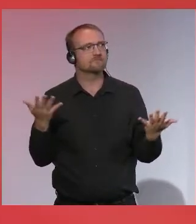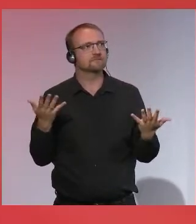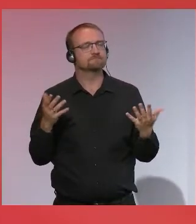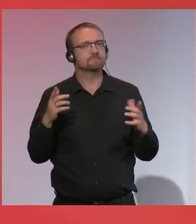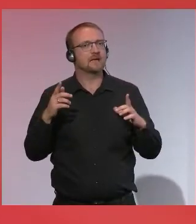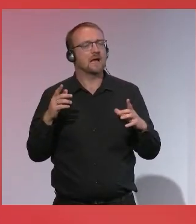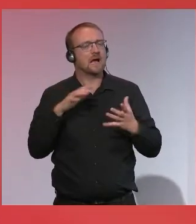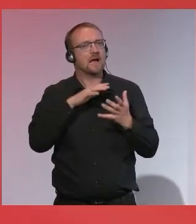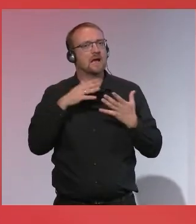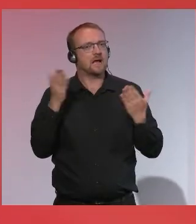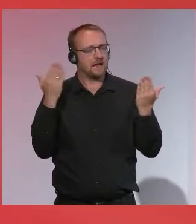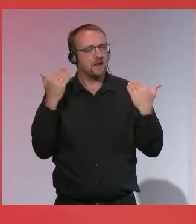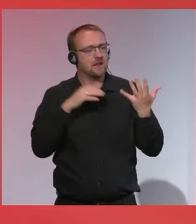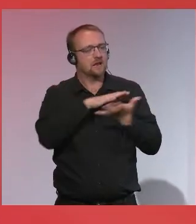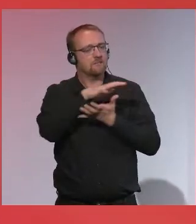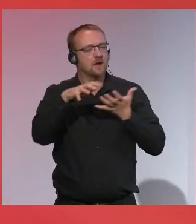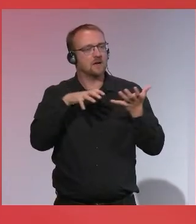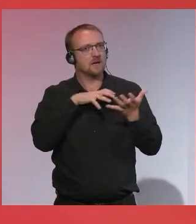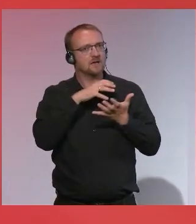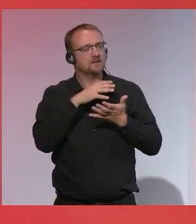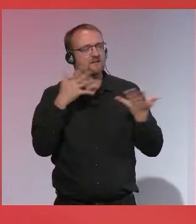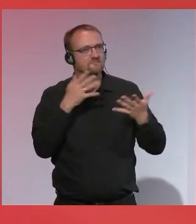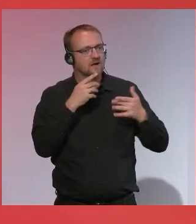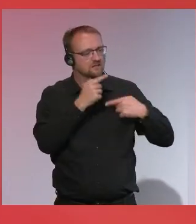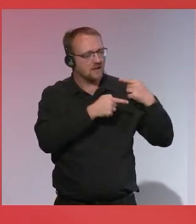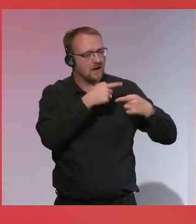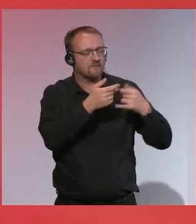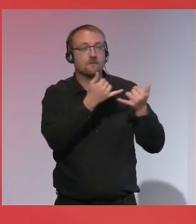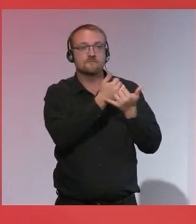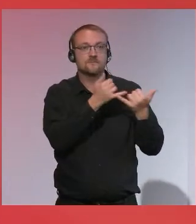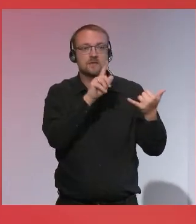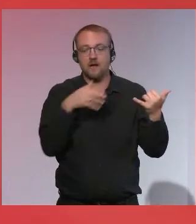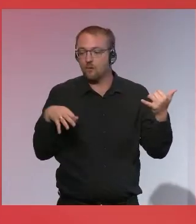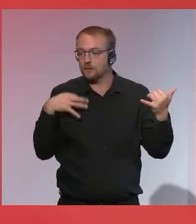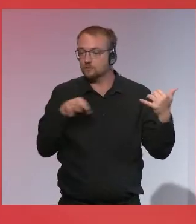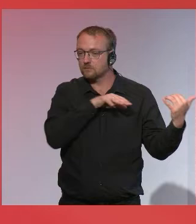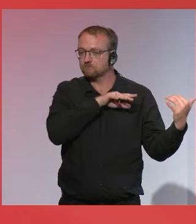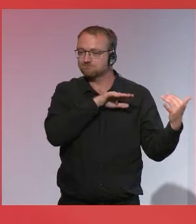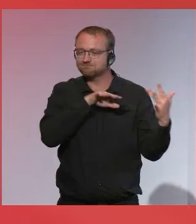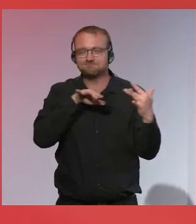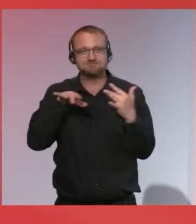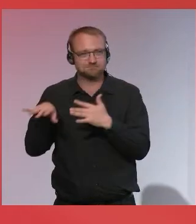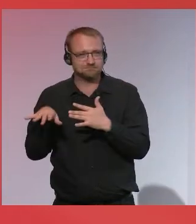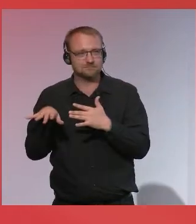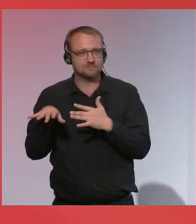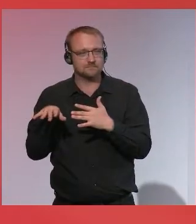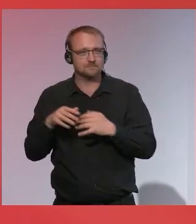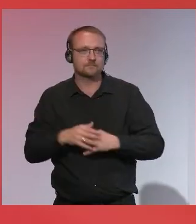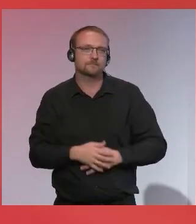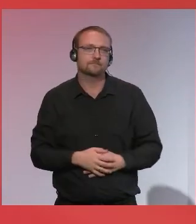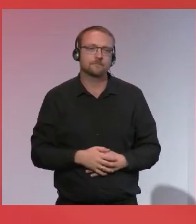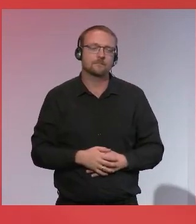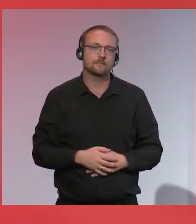health. And I'm just curious, how many of you are actually involved in climate and health at the moment? How many of you are working on